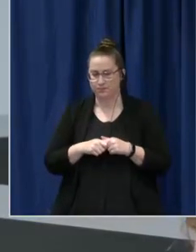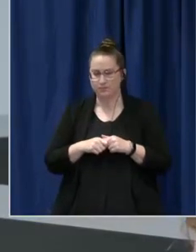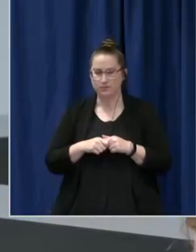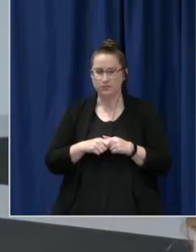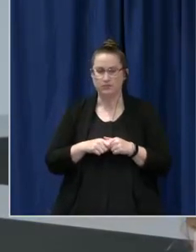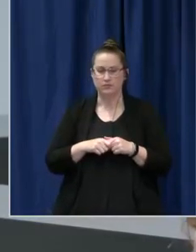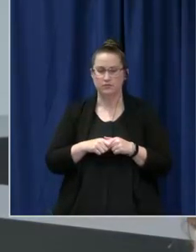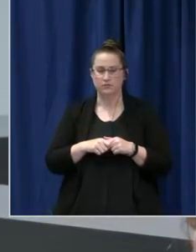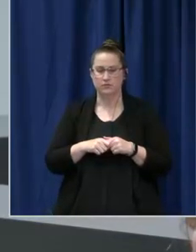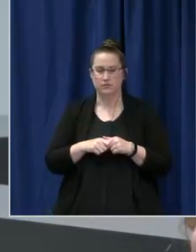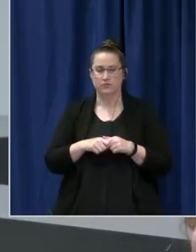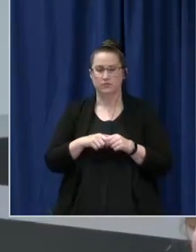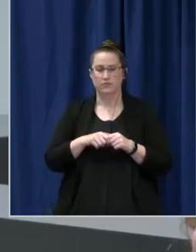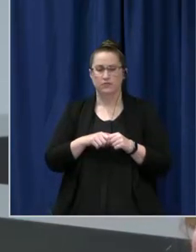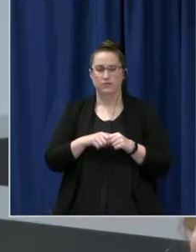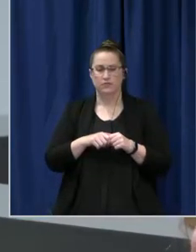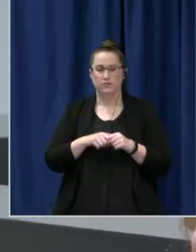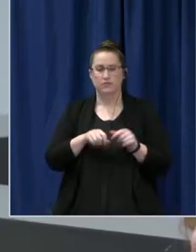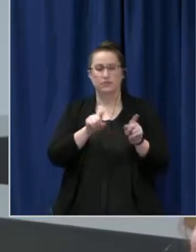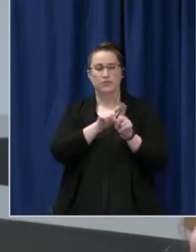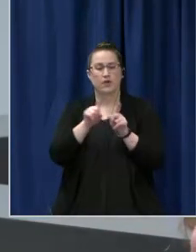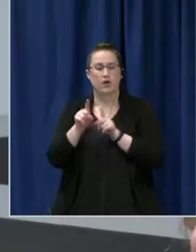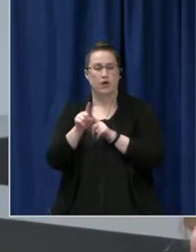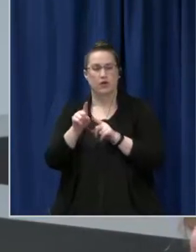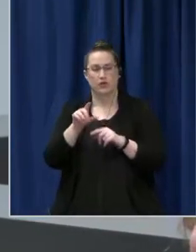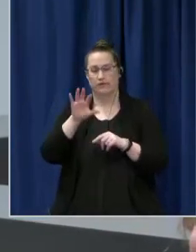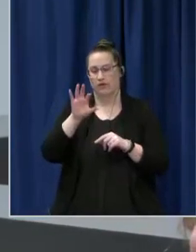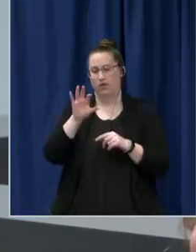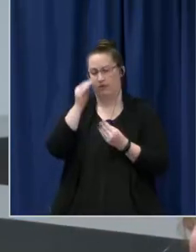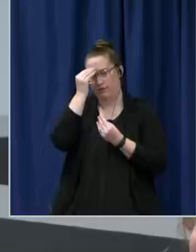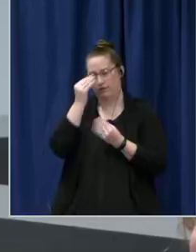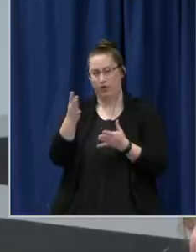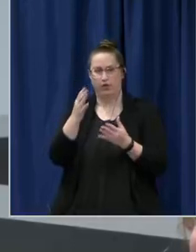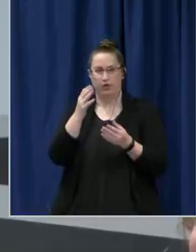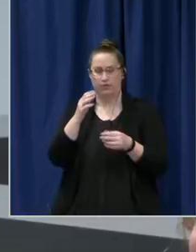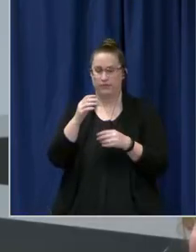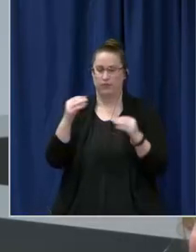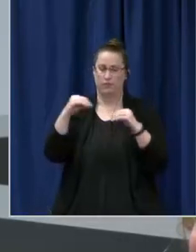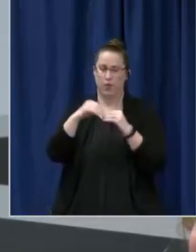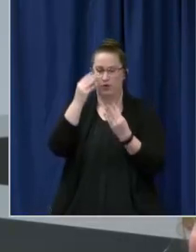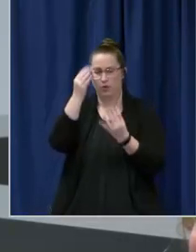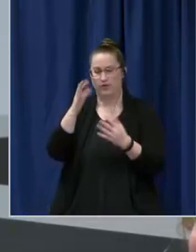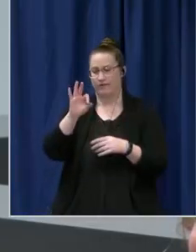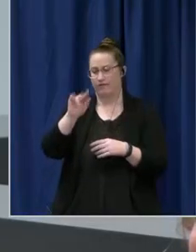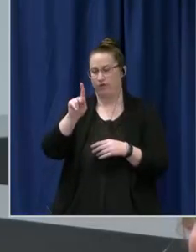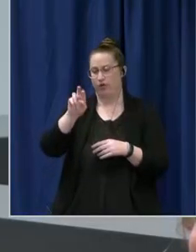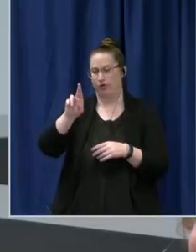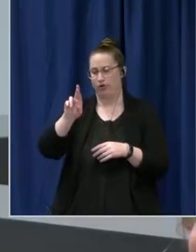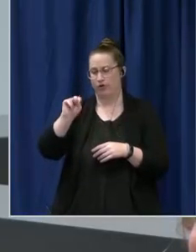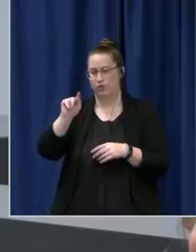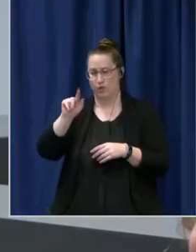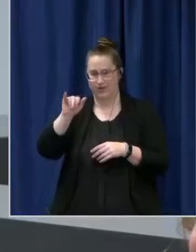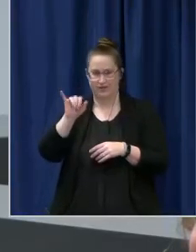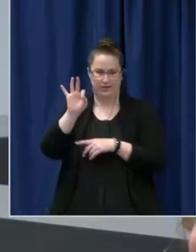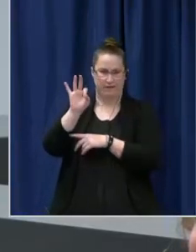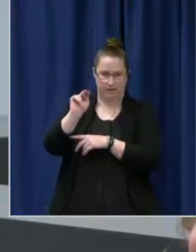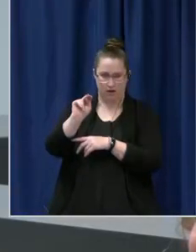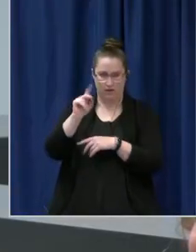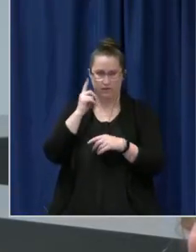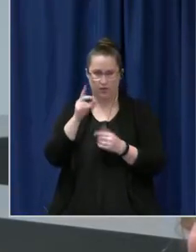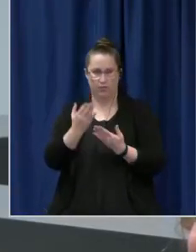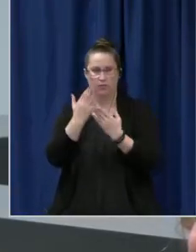also, as a part of that item, there was also a further notice of proposed rulemaking, and where we seek comment on whether and under